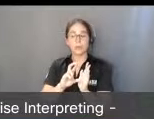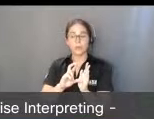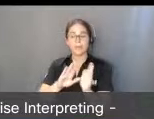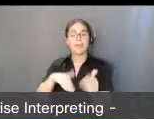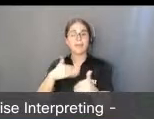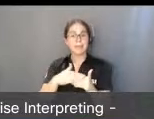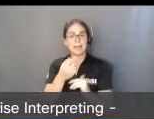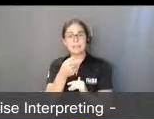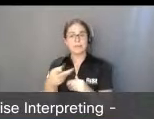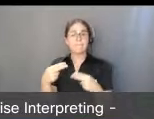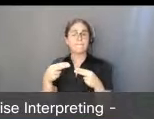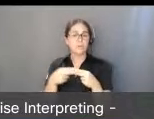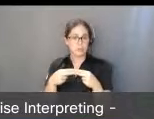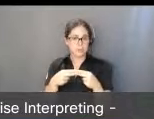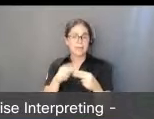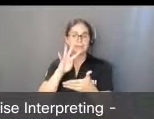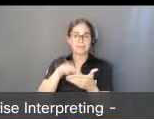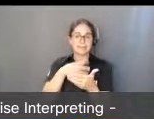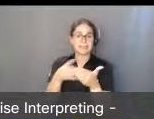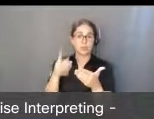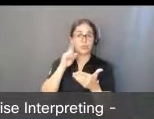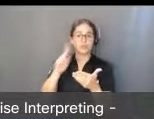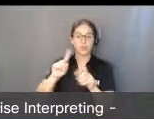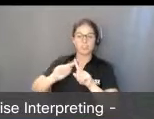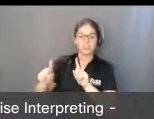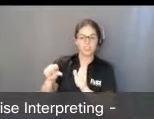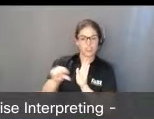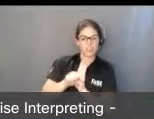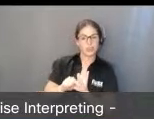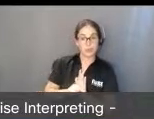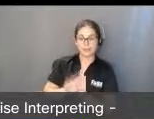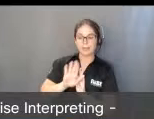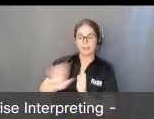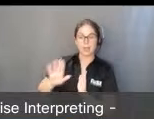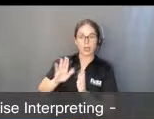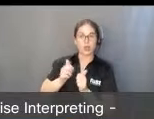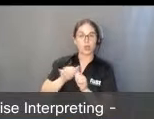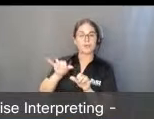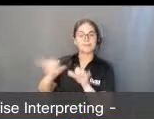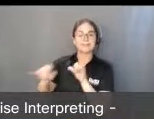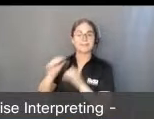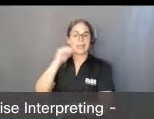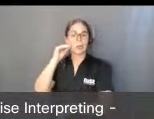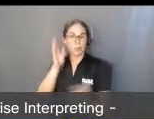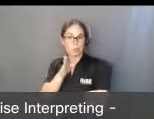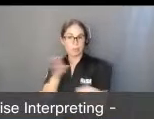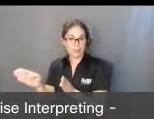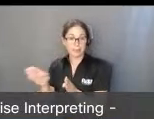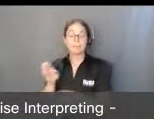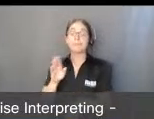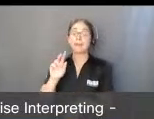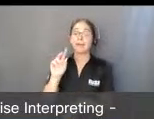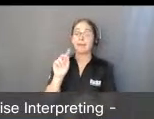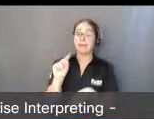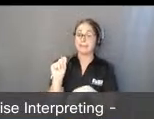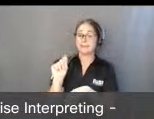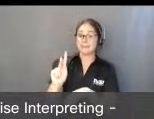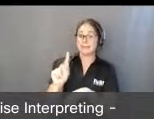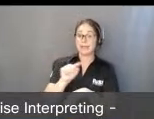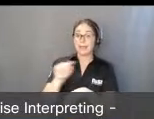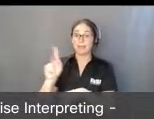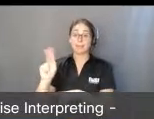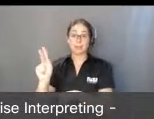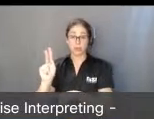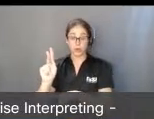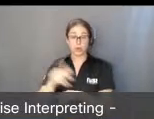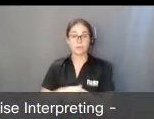which show the schedules for distance learning at the various grade levels. This first slide is the TK kindergarten schedule. The schedule is based on the requirement